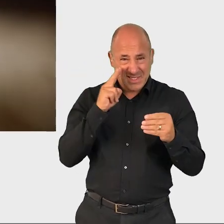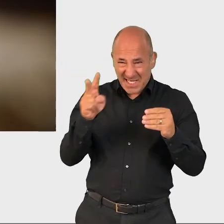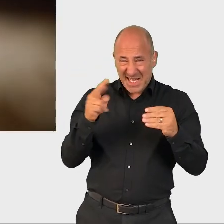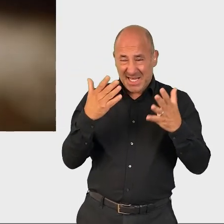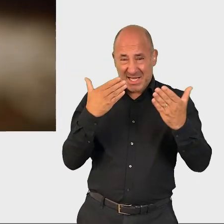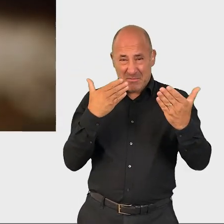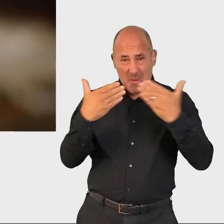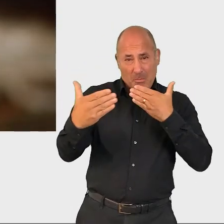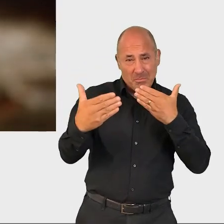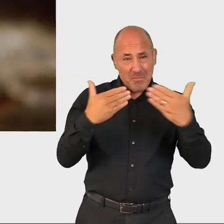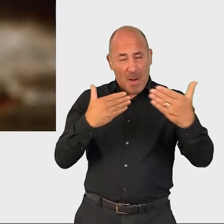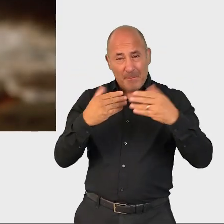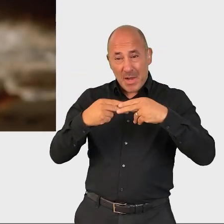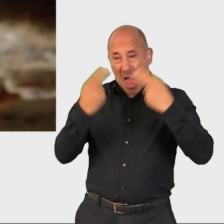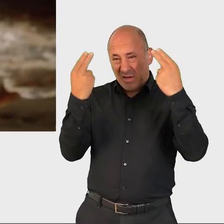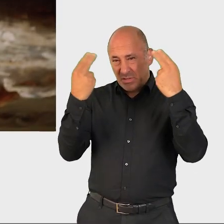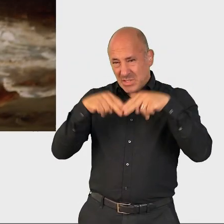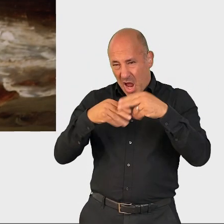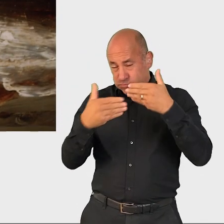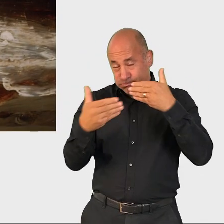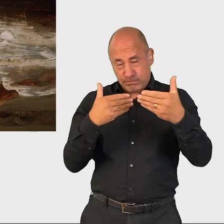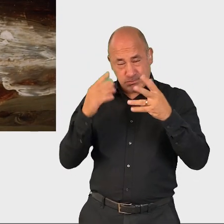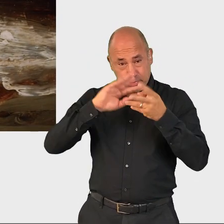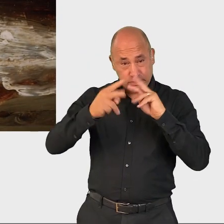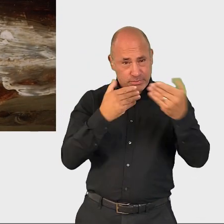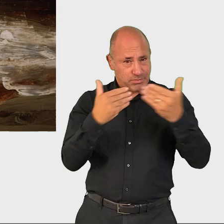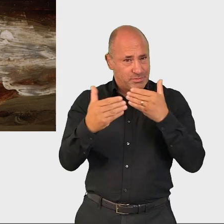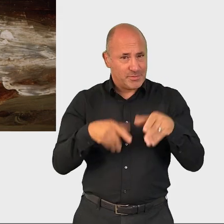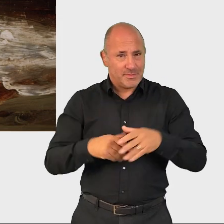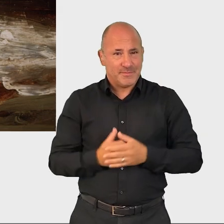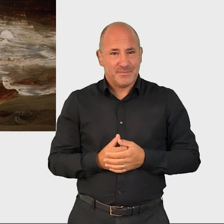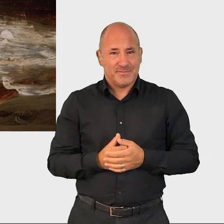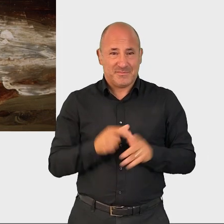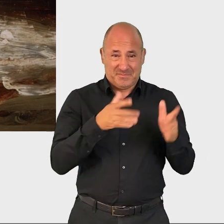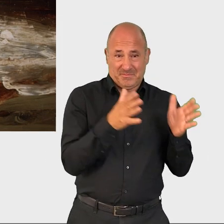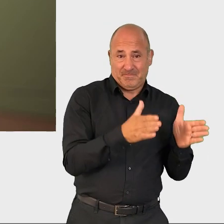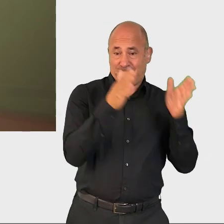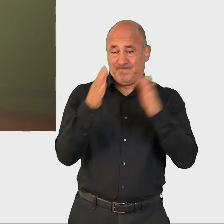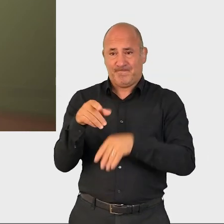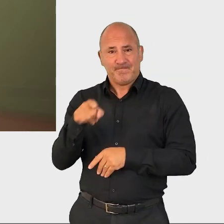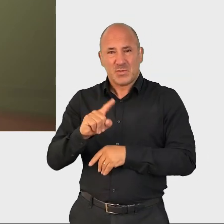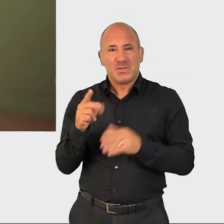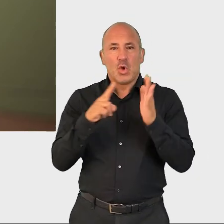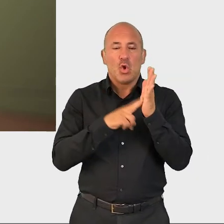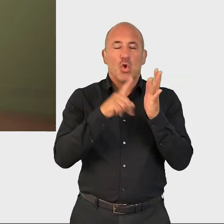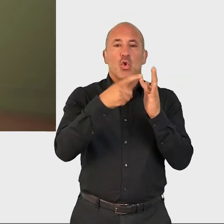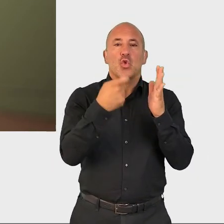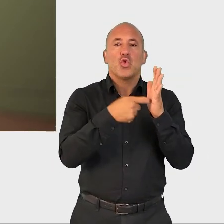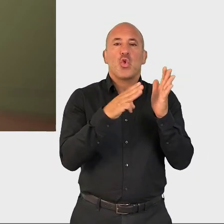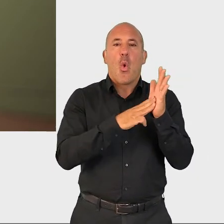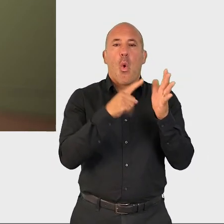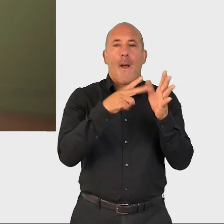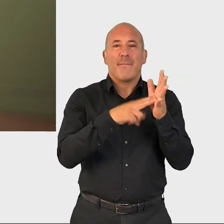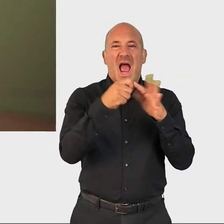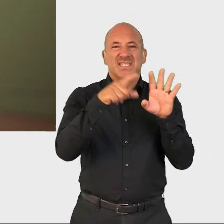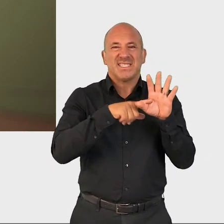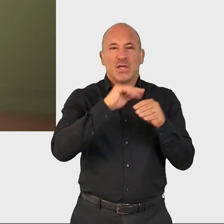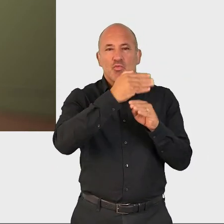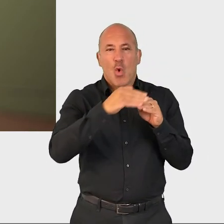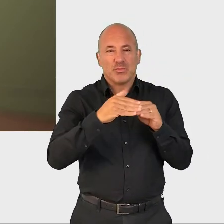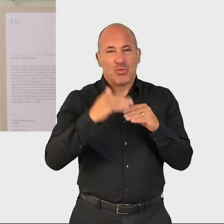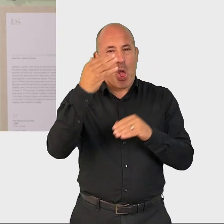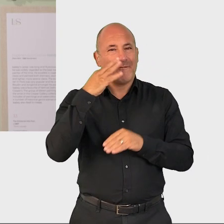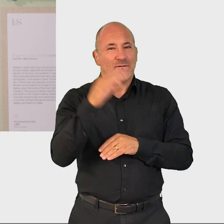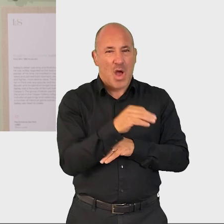showing contrasting depictions of landscapes, light and colour. From here we move to the Normandy coast in northern